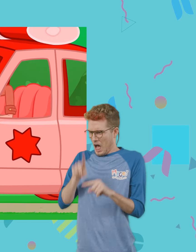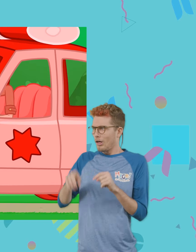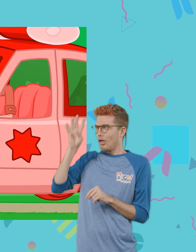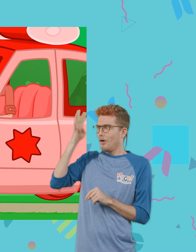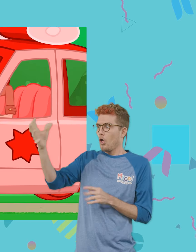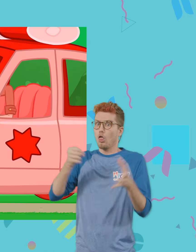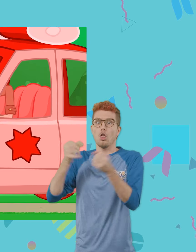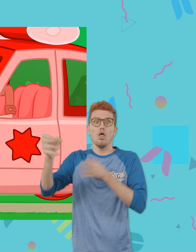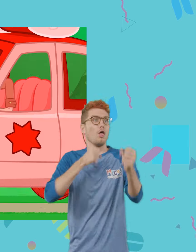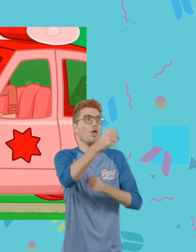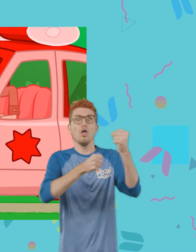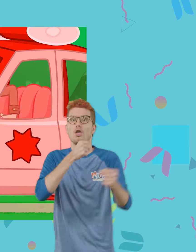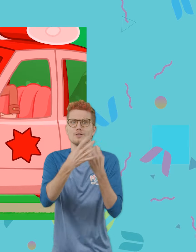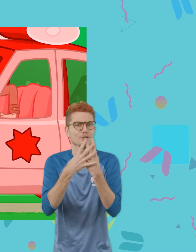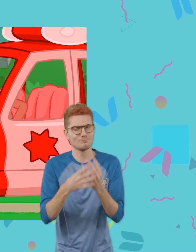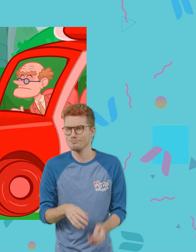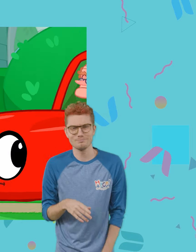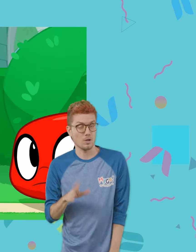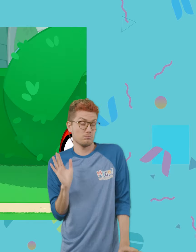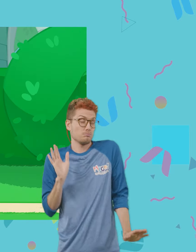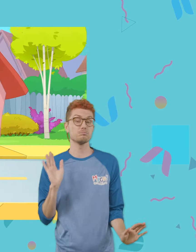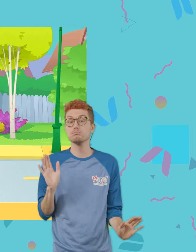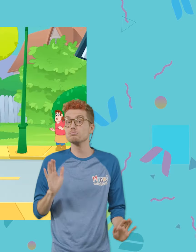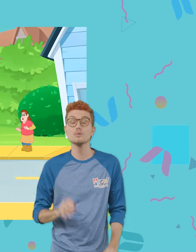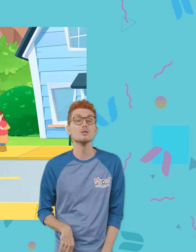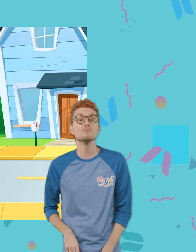jail, Morphle! Oh, no!